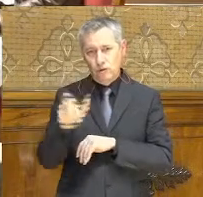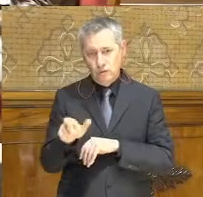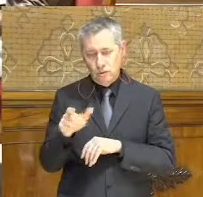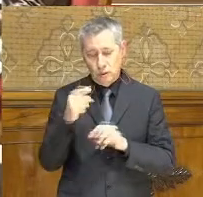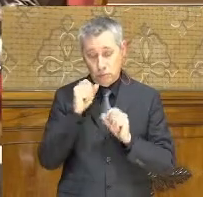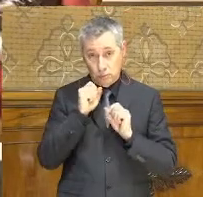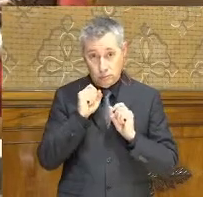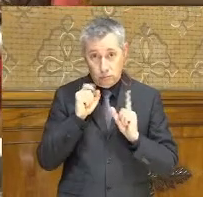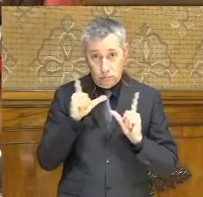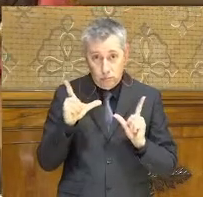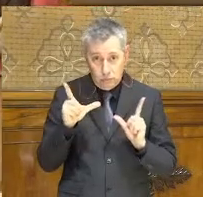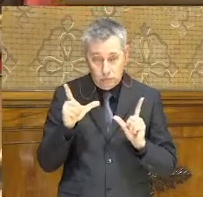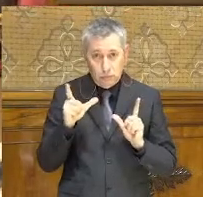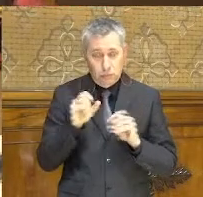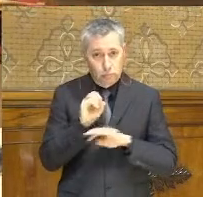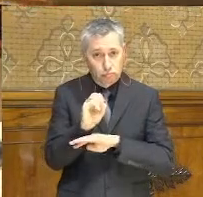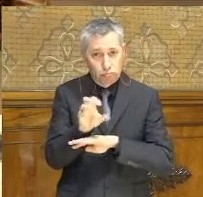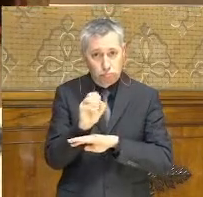lecture.